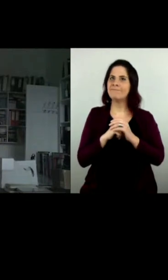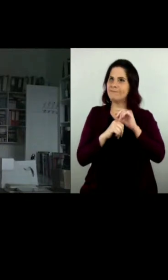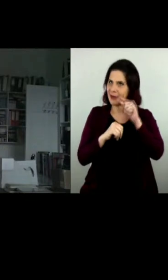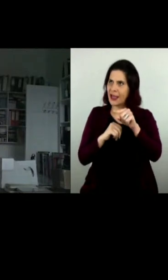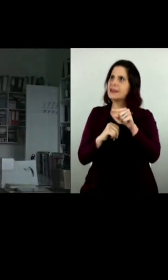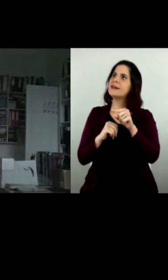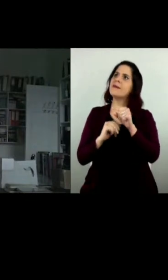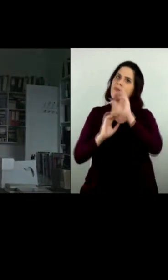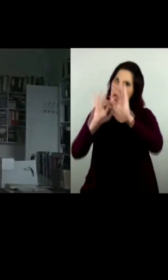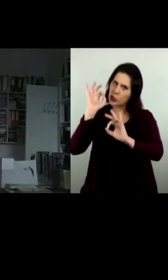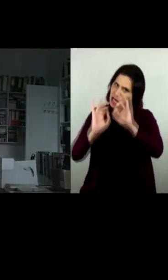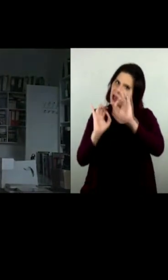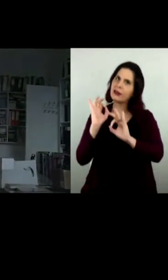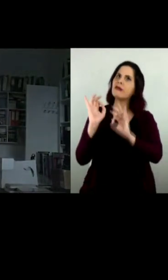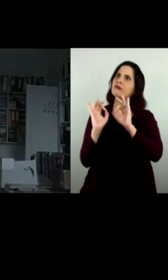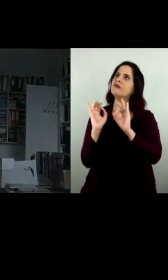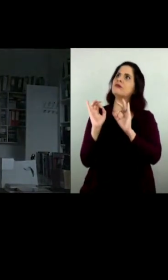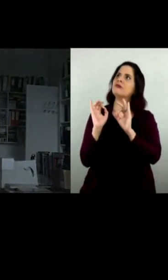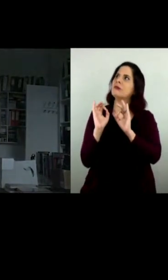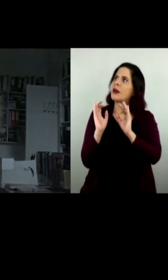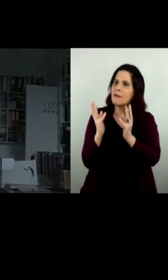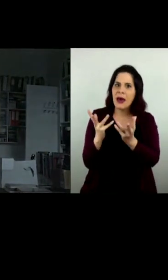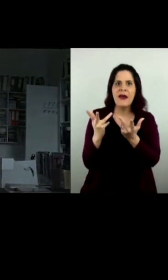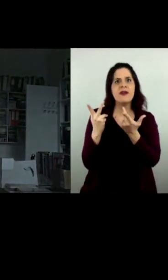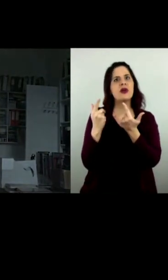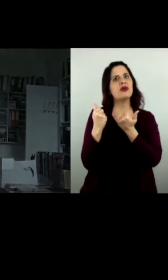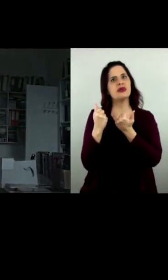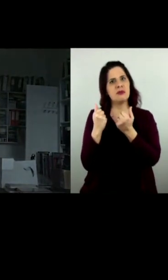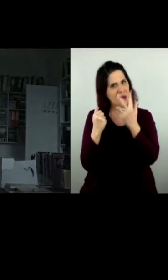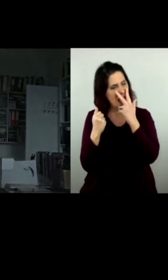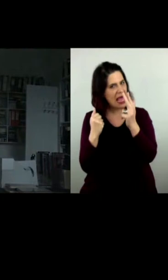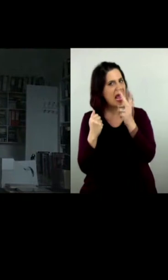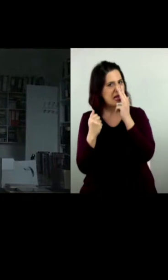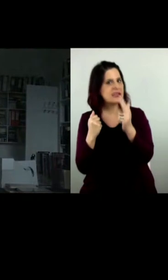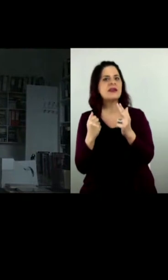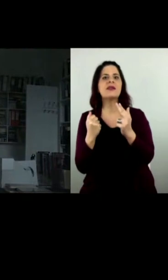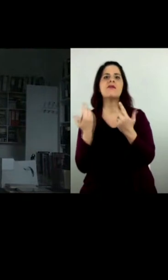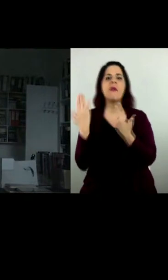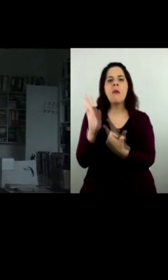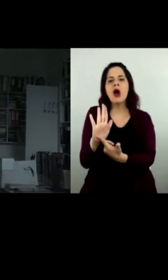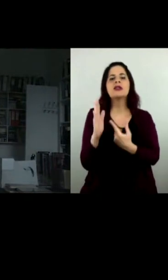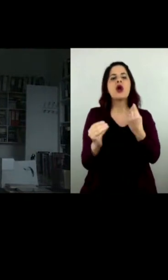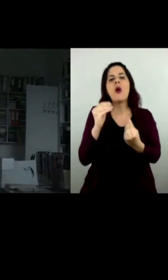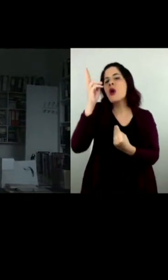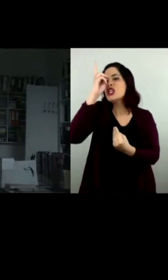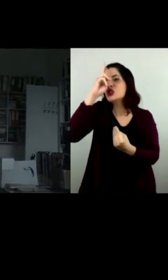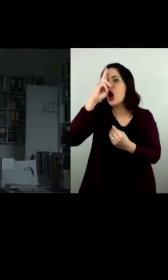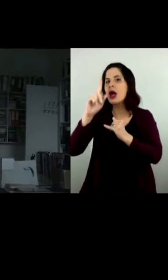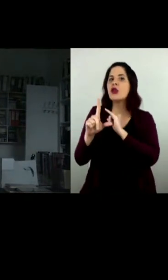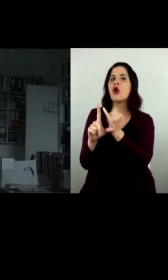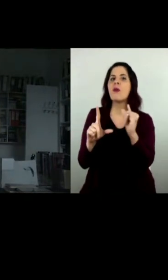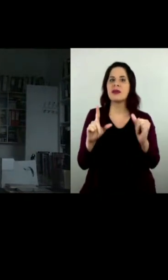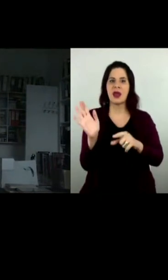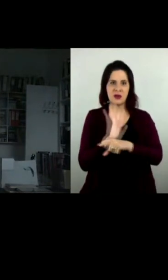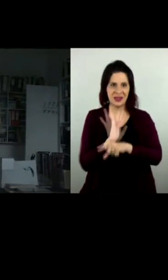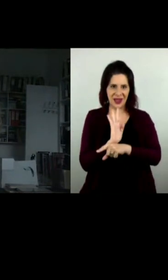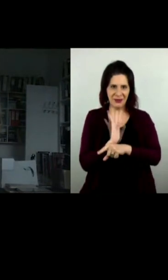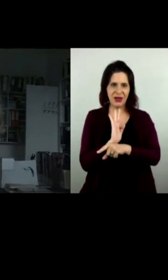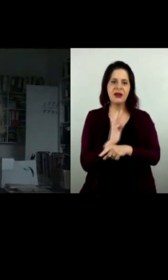about the history of documentary cinema, trying to have it from also a global point of view.